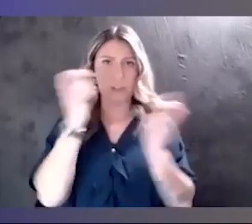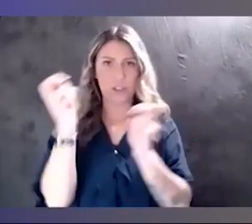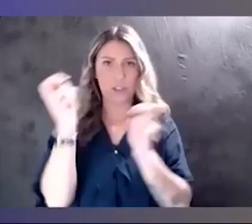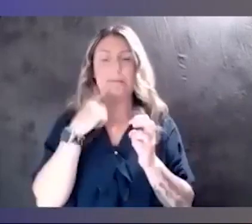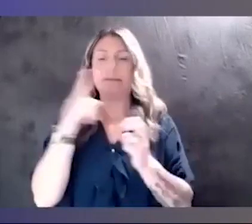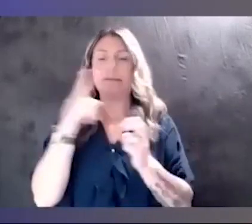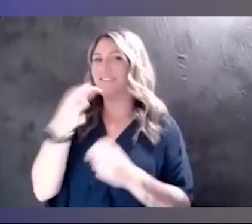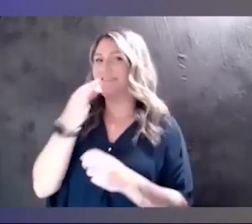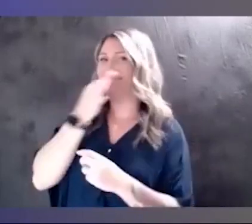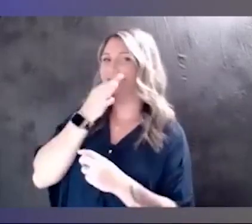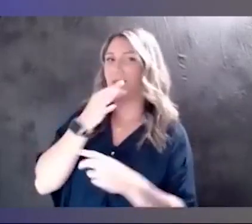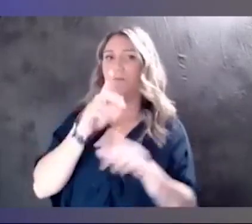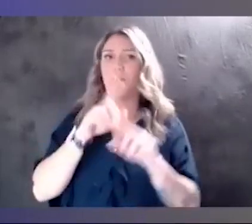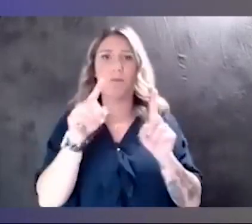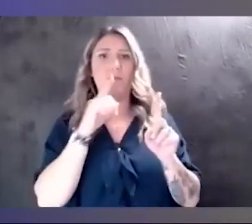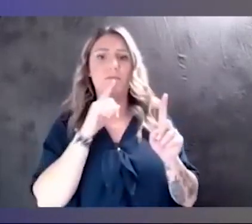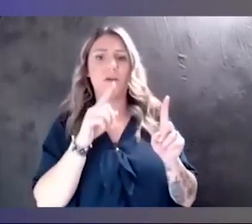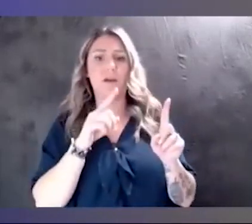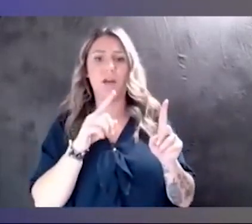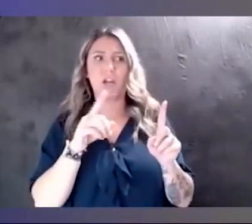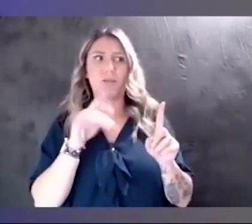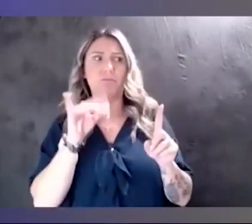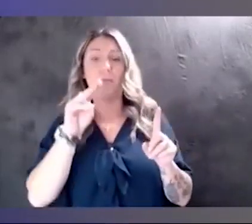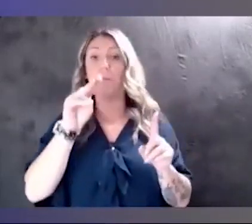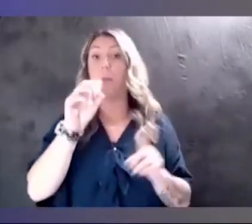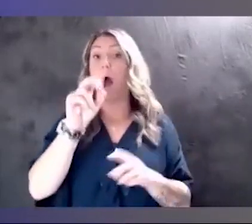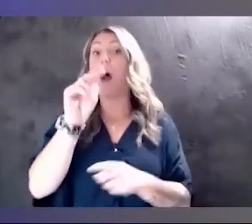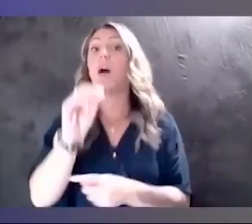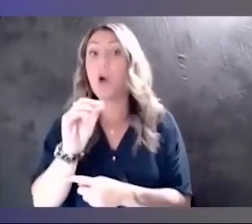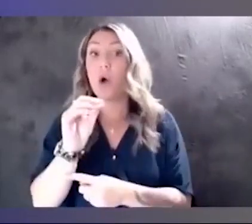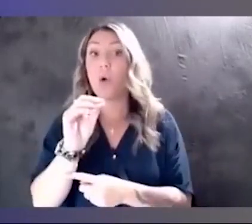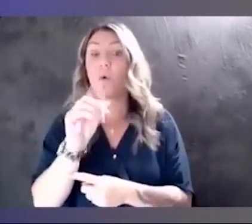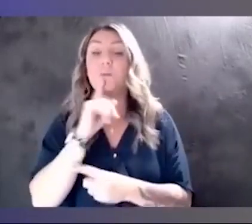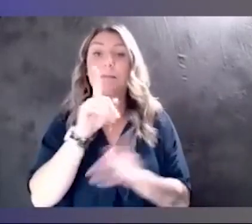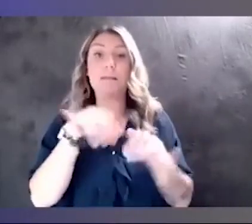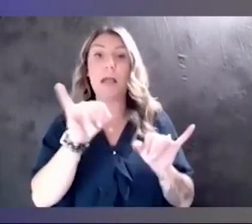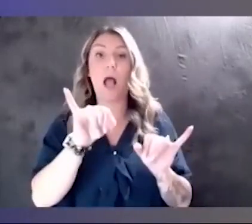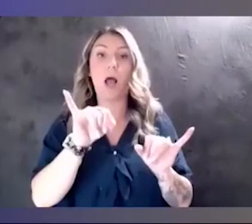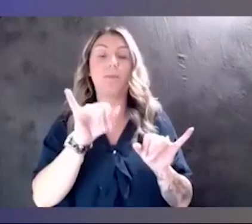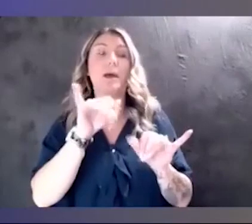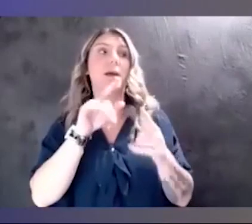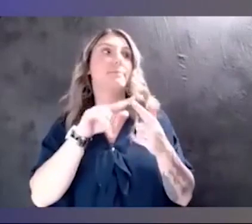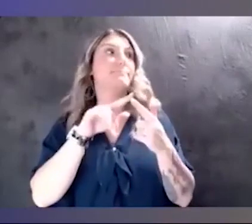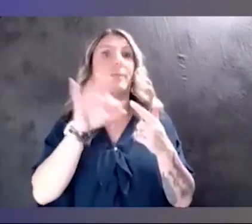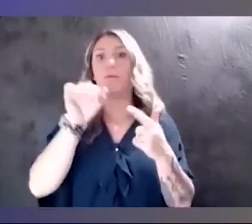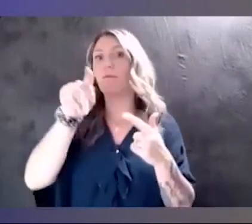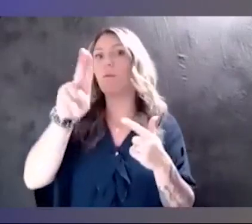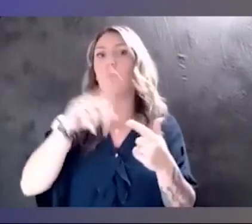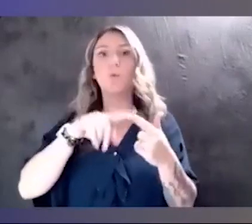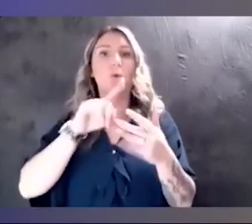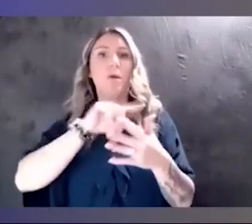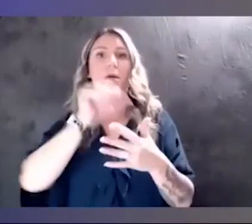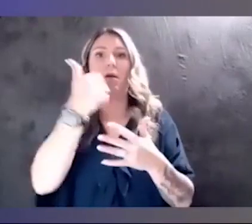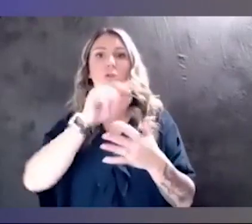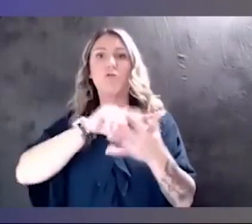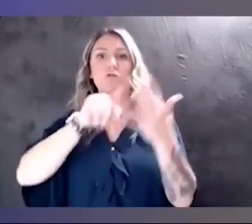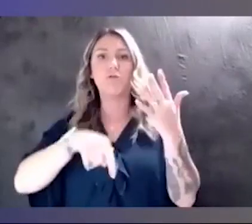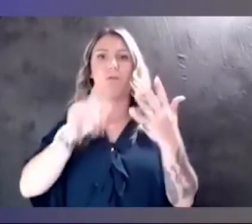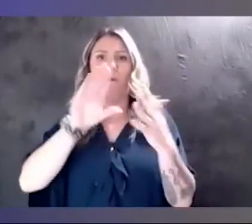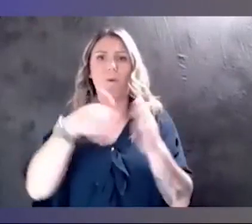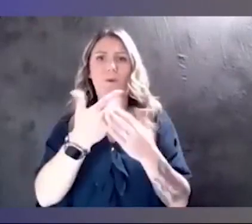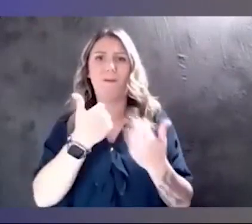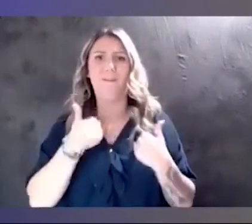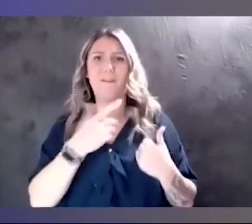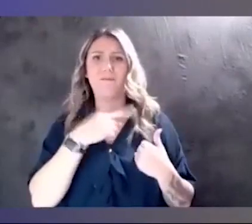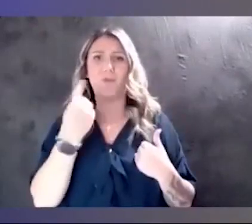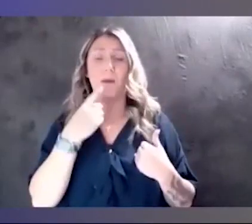at mono, very common in young folks. Look at influenza. Look at other viruses. All of them have a risk. Myocarditis is not new to